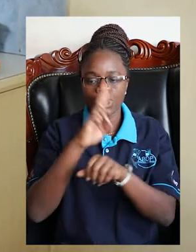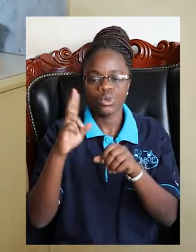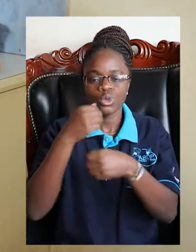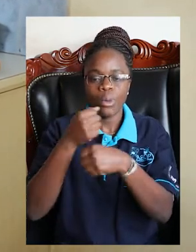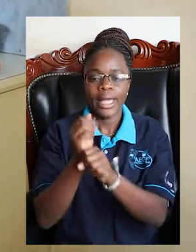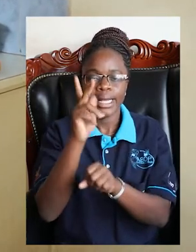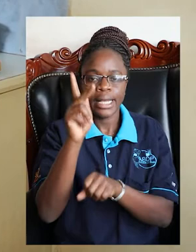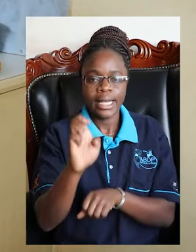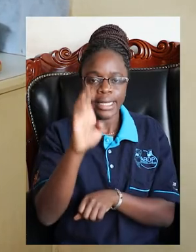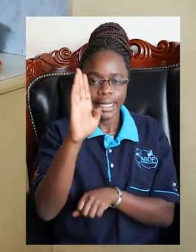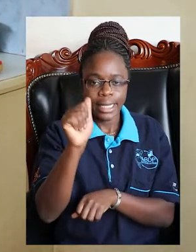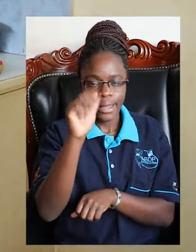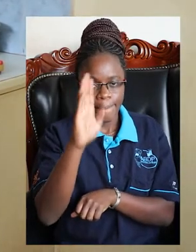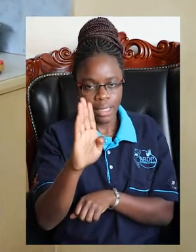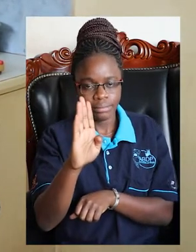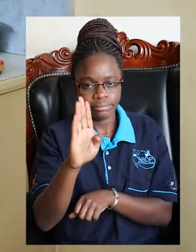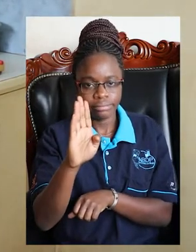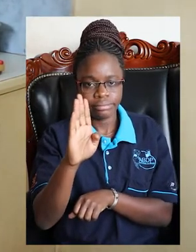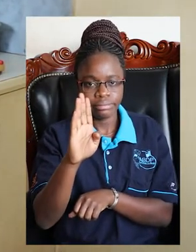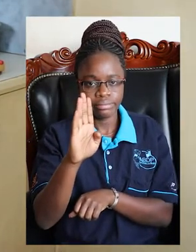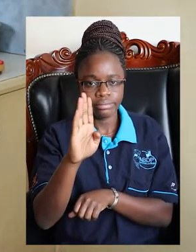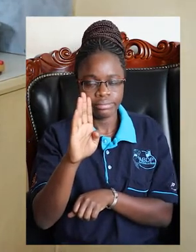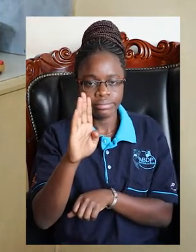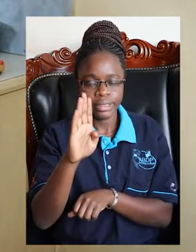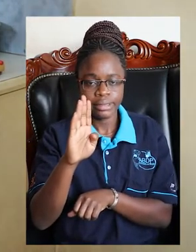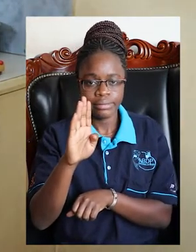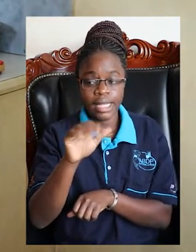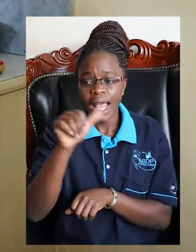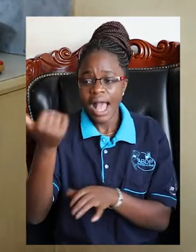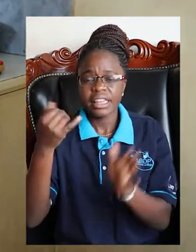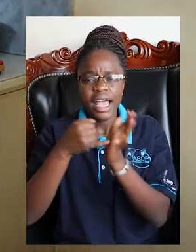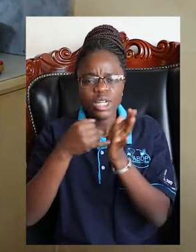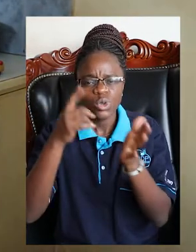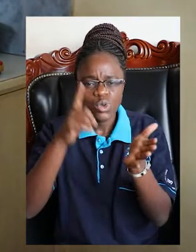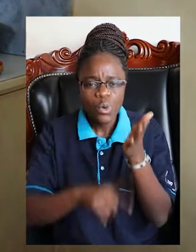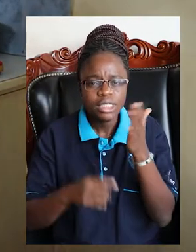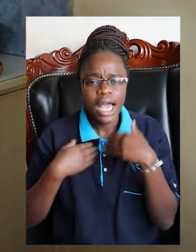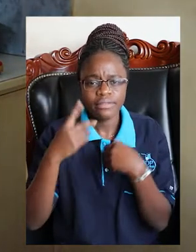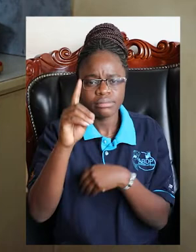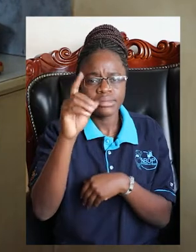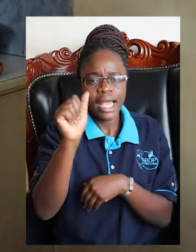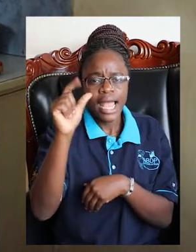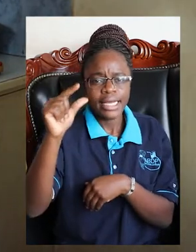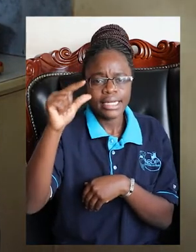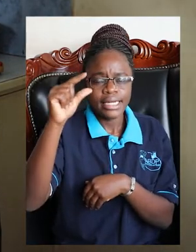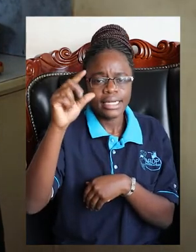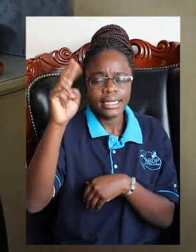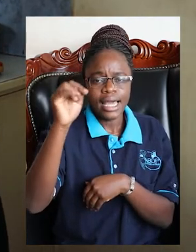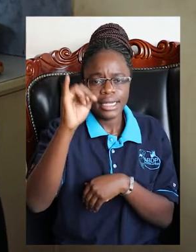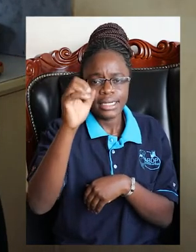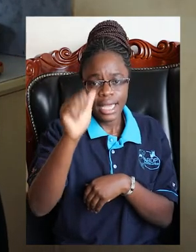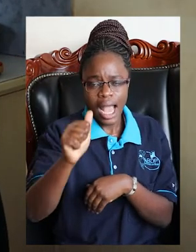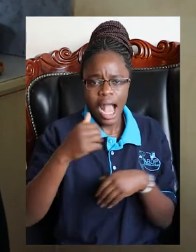making the kebabs. So for the kebabs, you'll also include dania. For the kebabs,